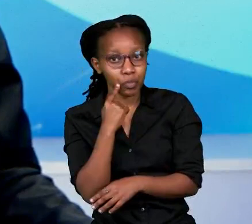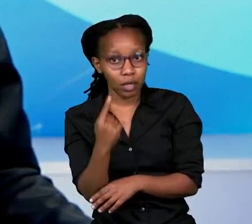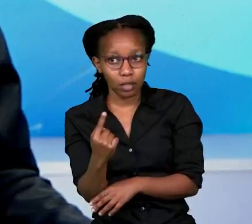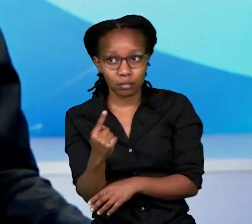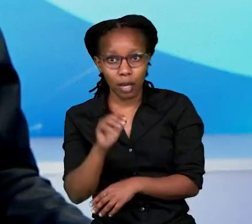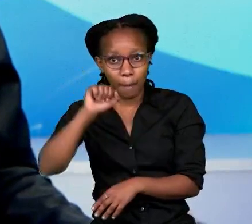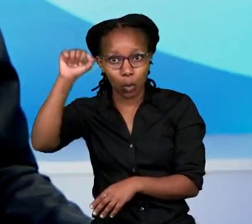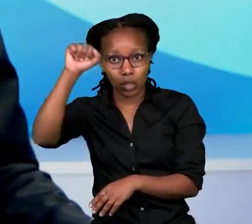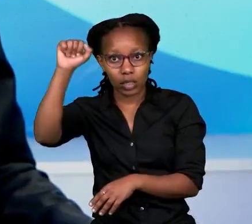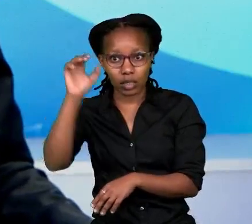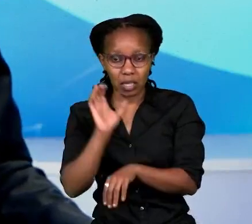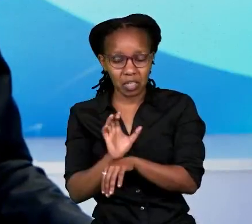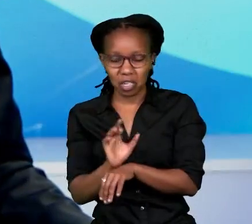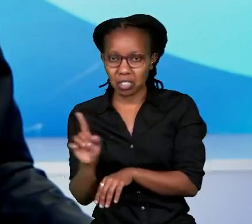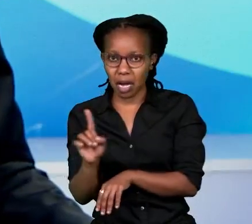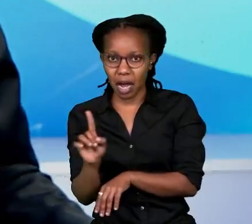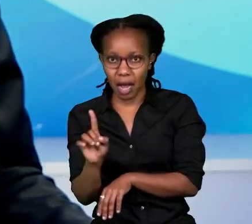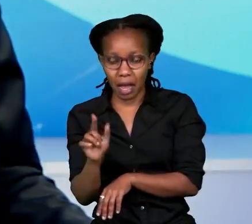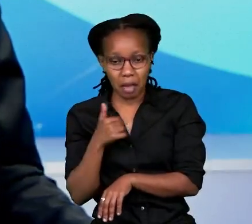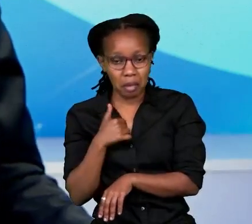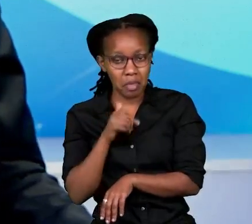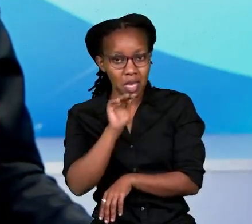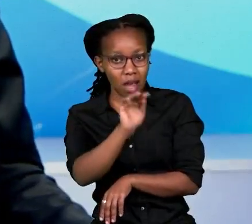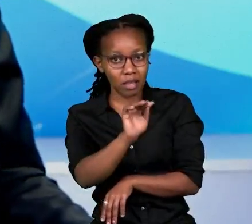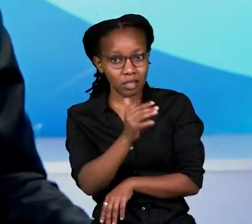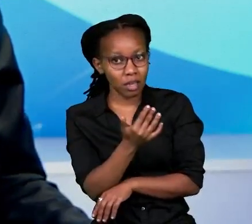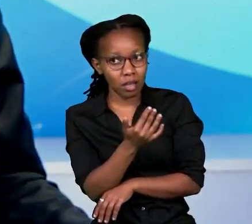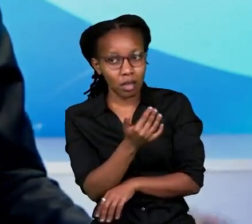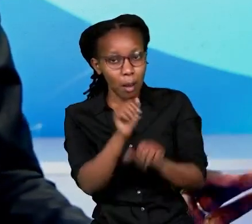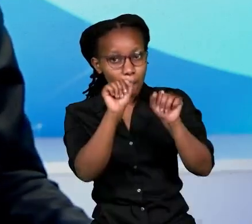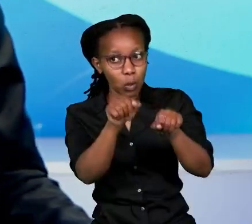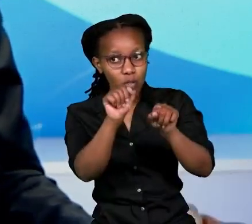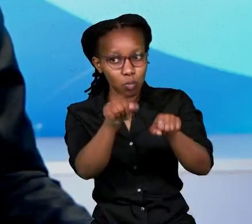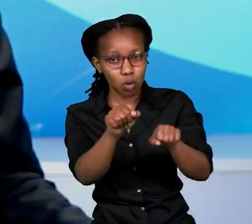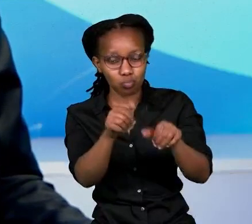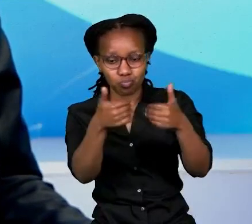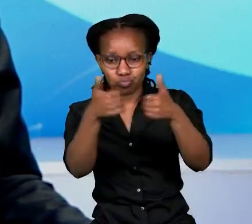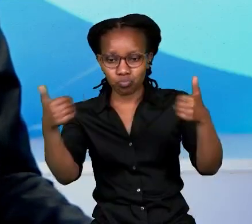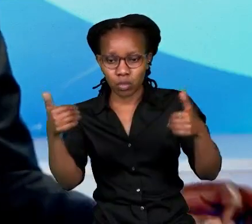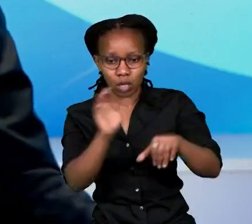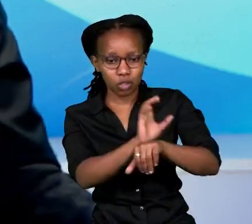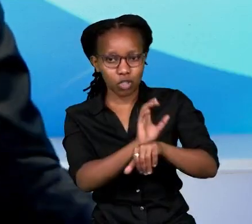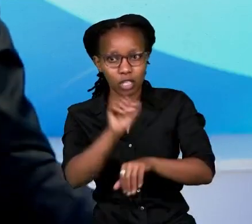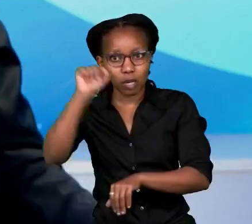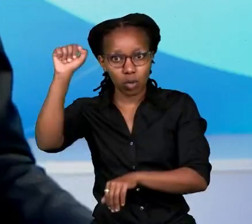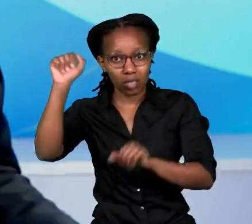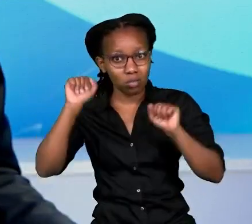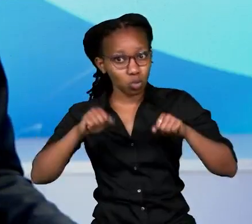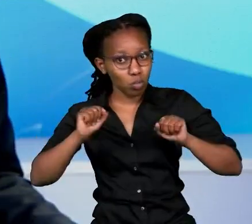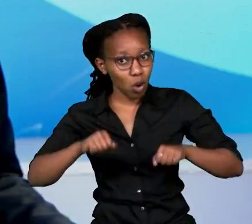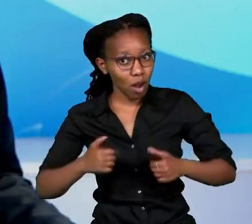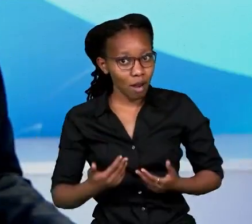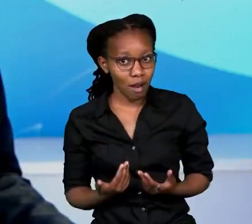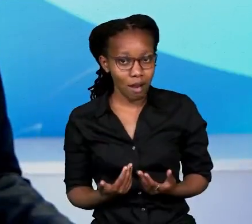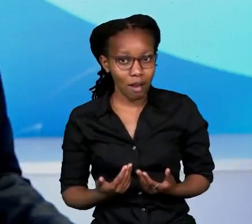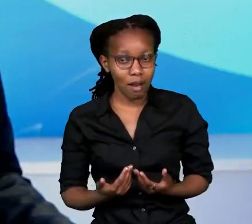there is no politicking in church. And my question would be, can we separate the church and politics? Is it possible?